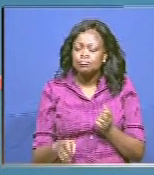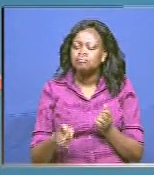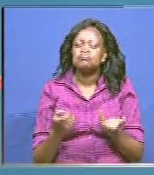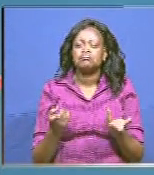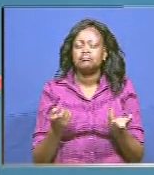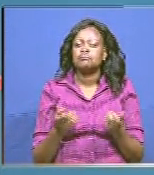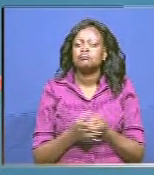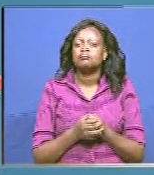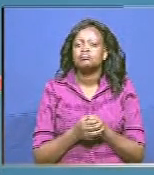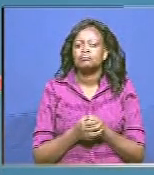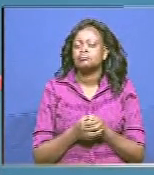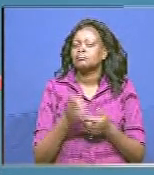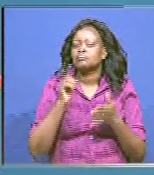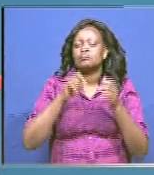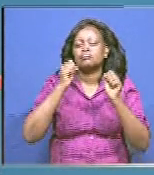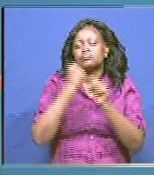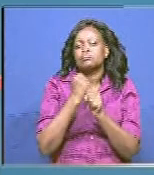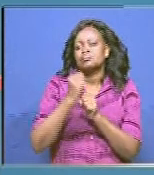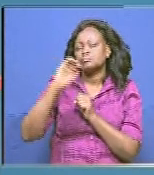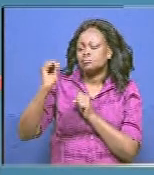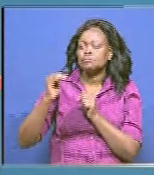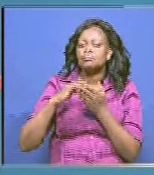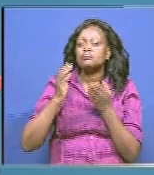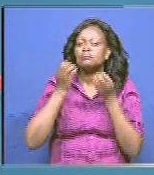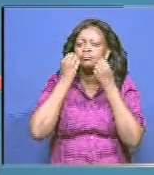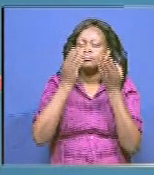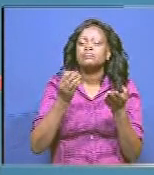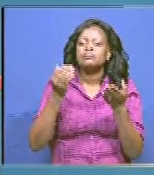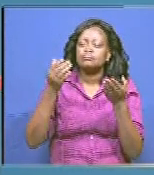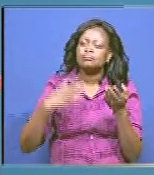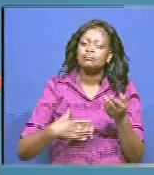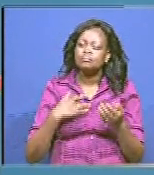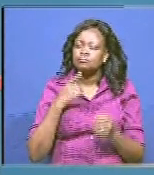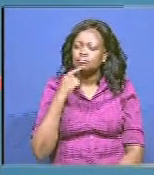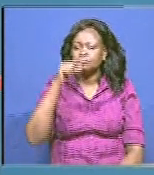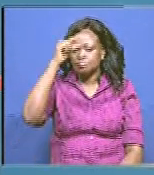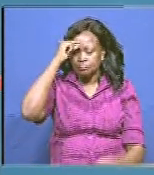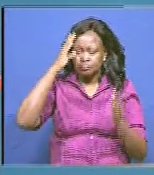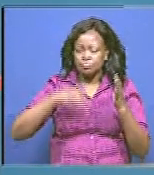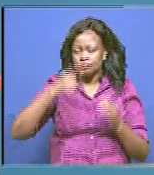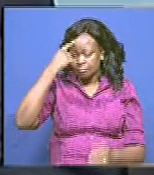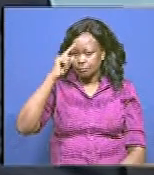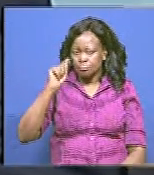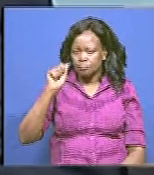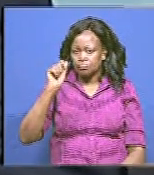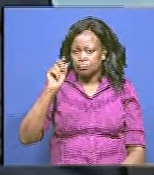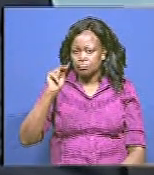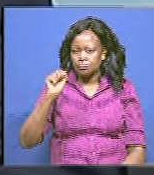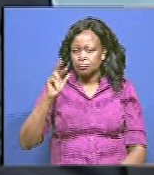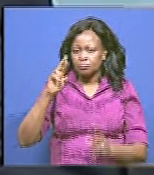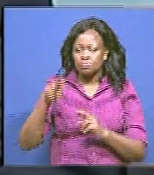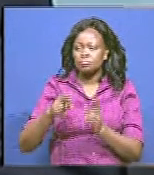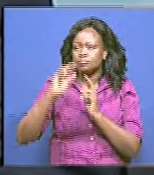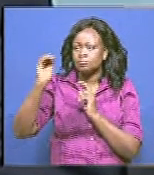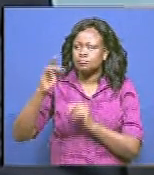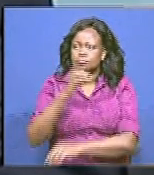potential within the counties? Well, for more insight on that, I'm now joined by the governor for Tana River County, that is